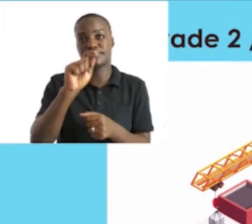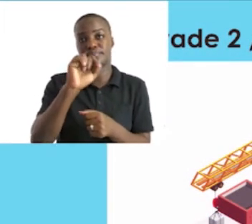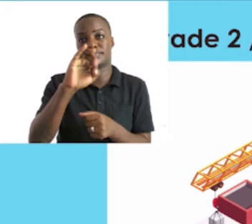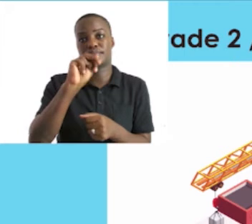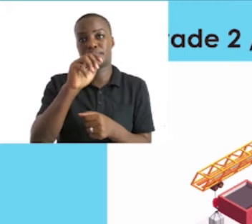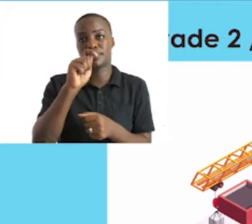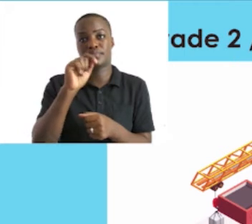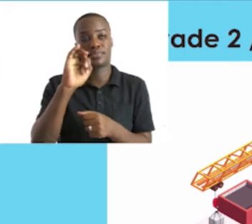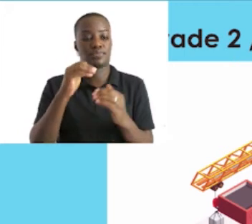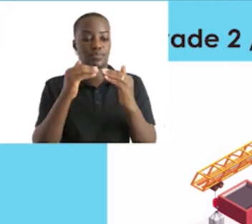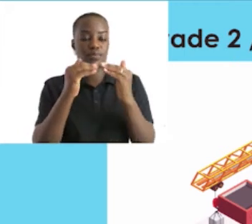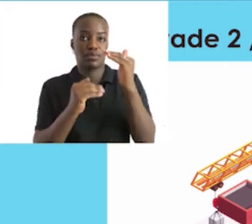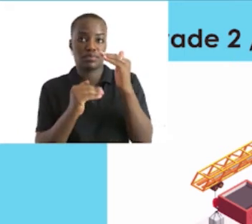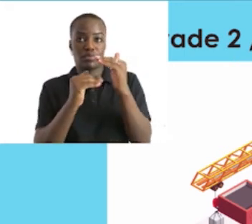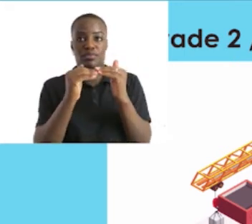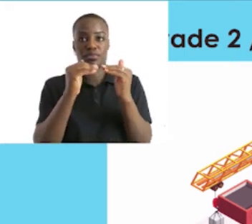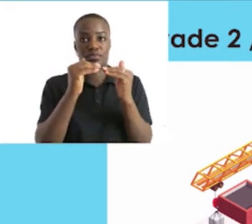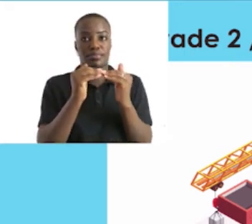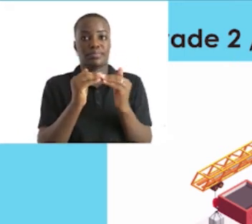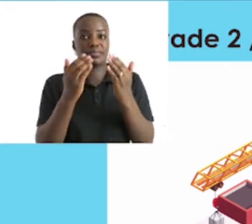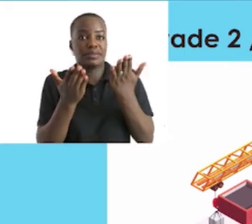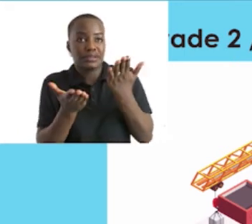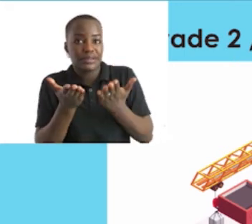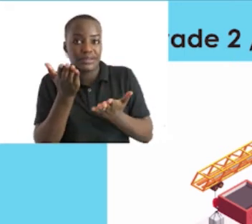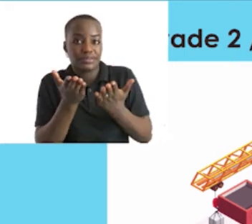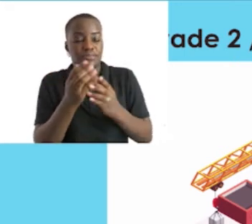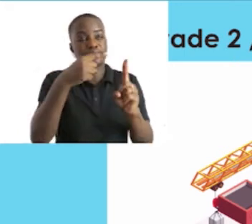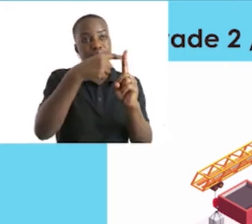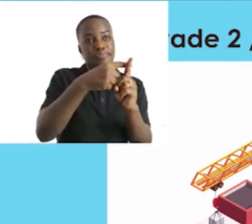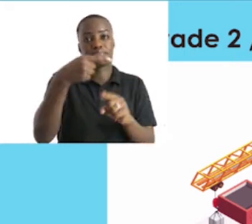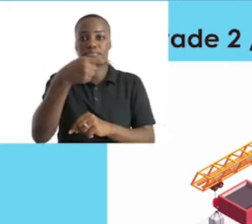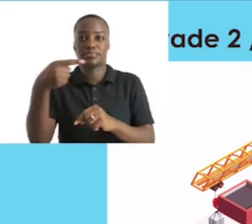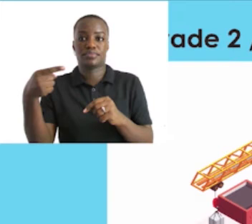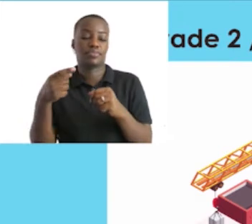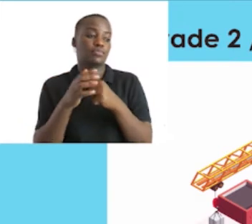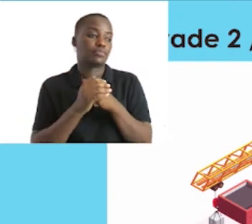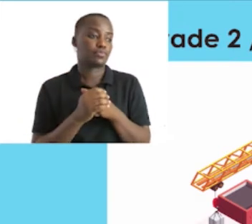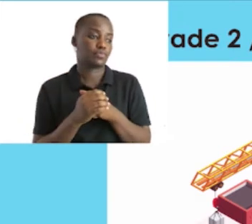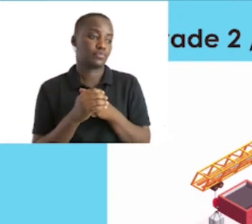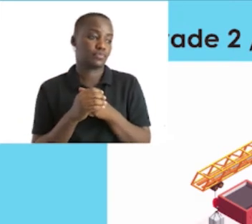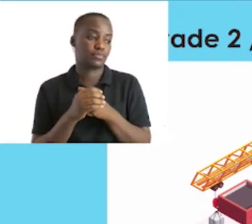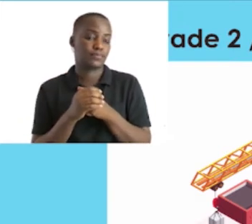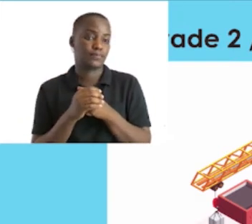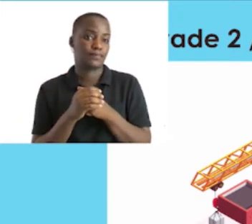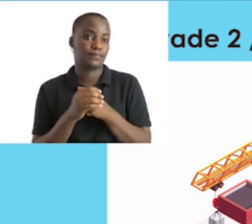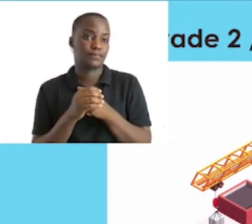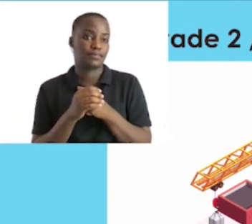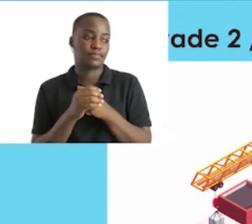is estimation with odd and even numbers, as well as measuring and adding